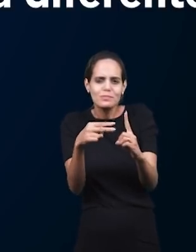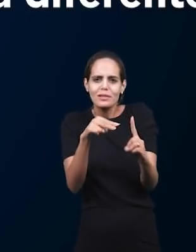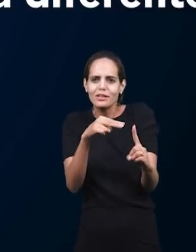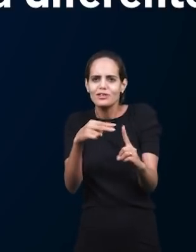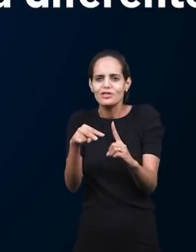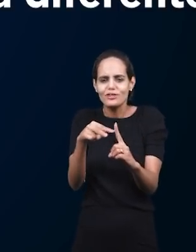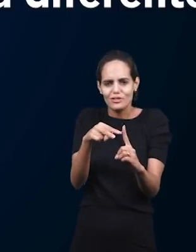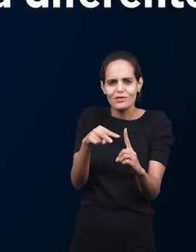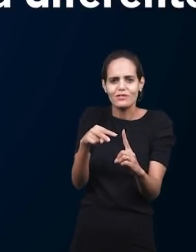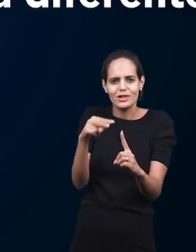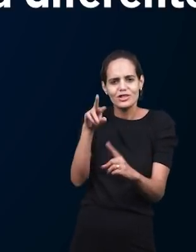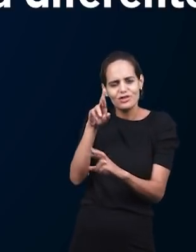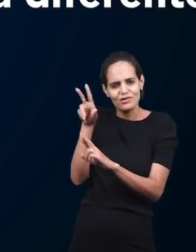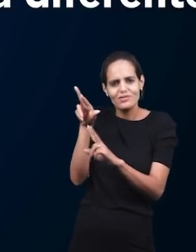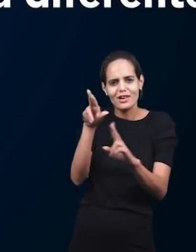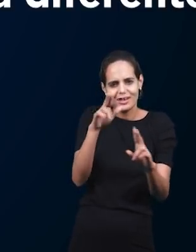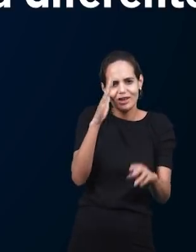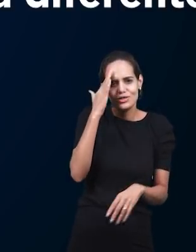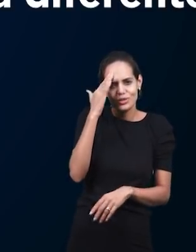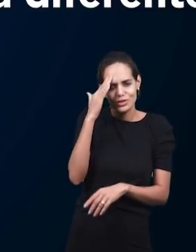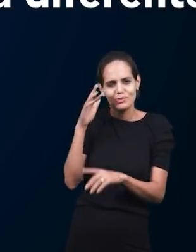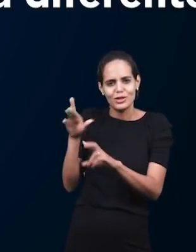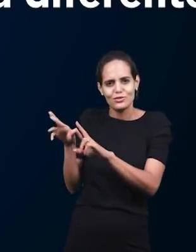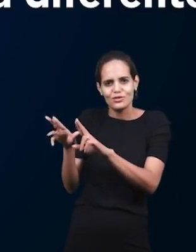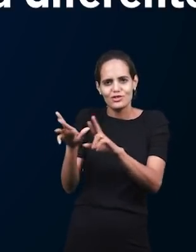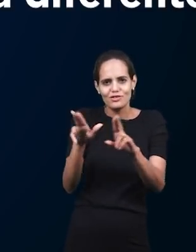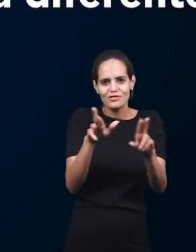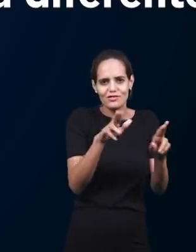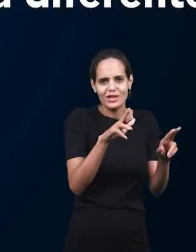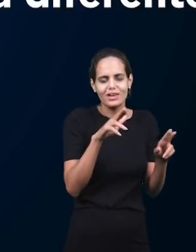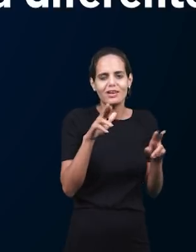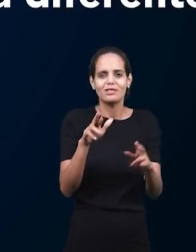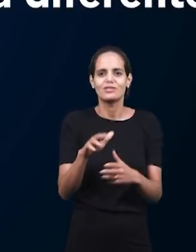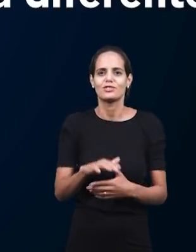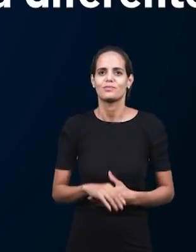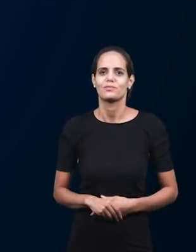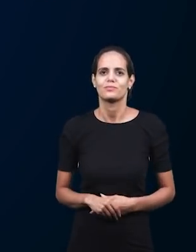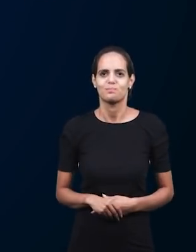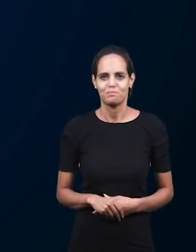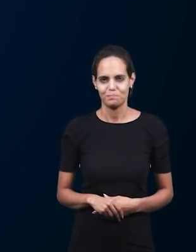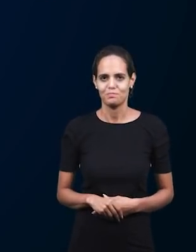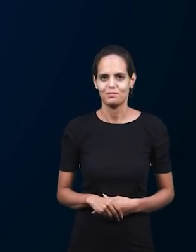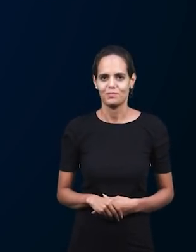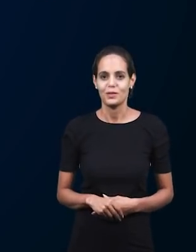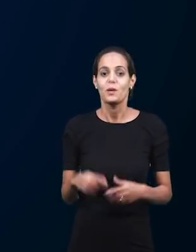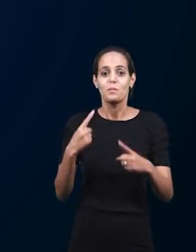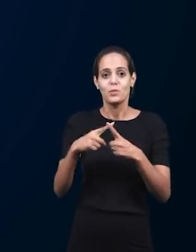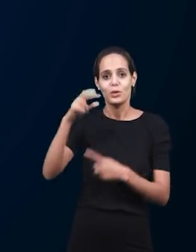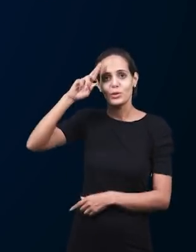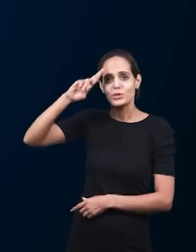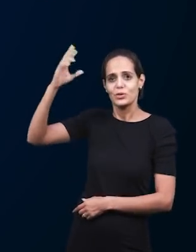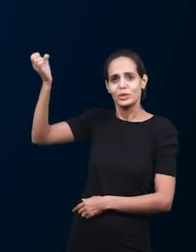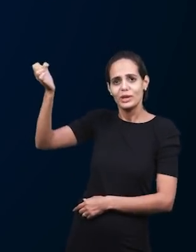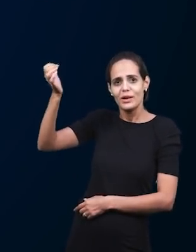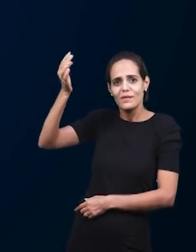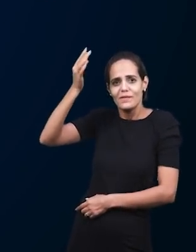how we each have a different perspective, something different that is being revealed. And it's